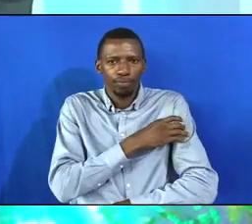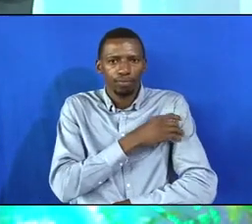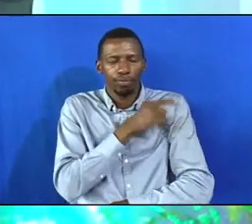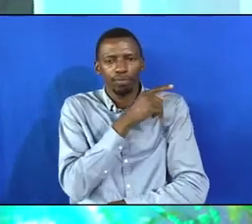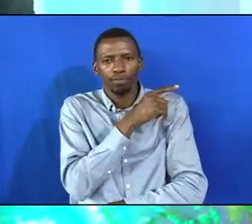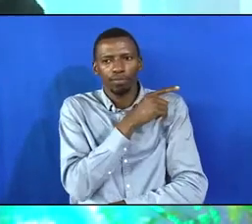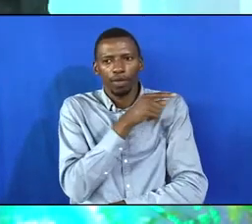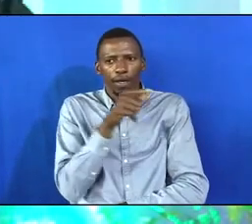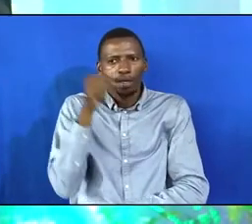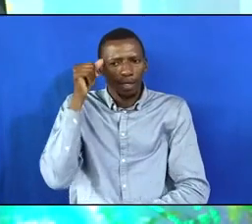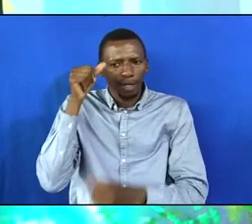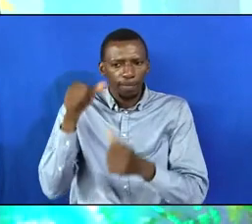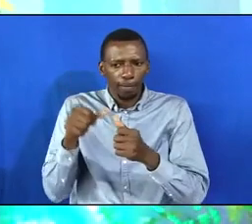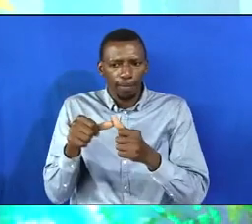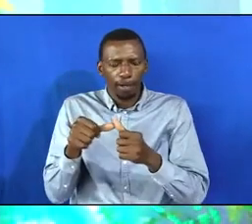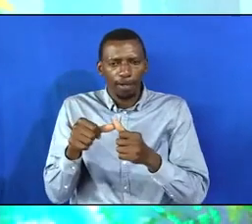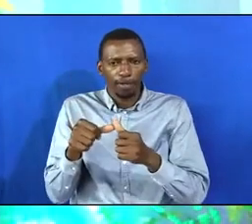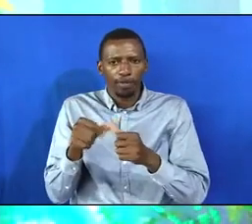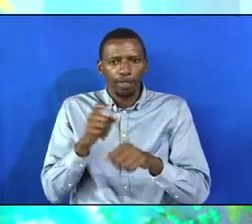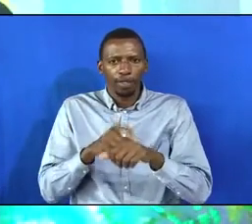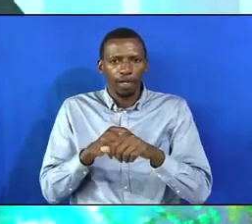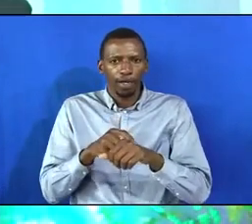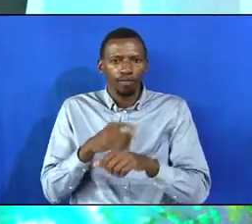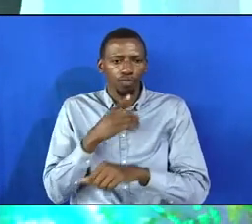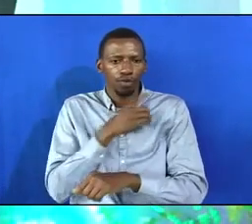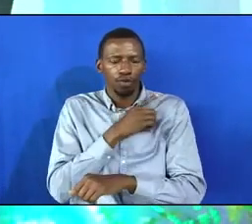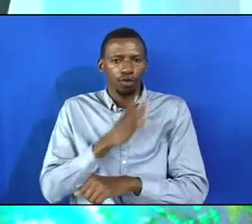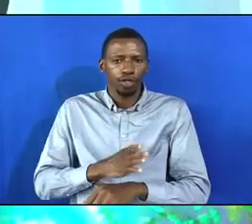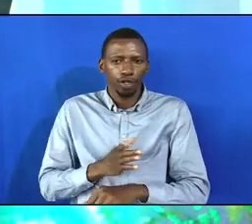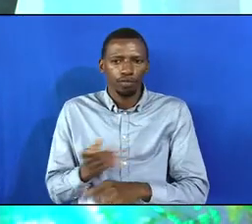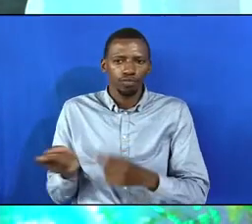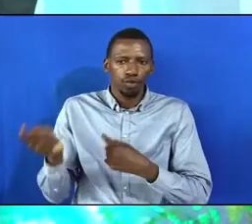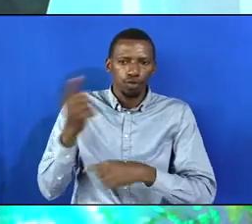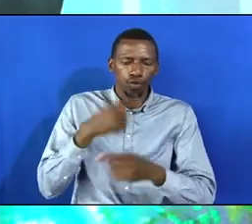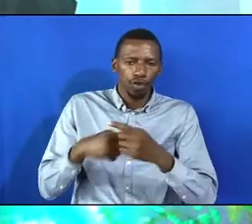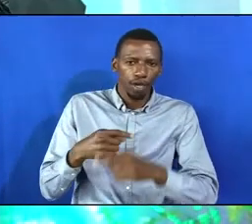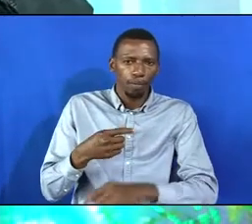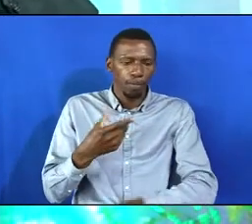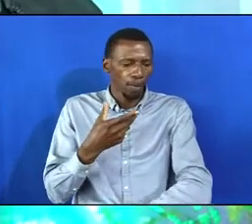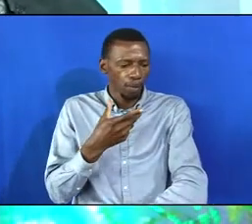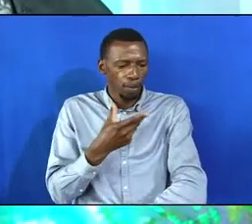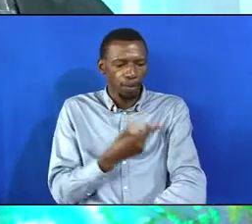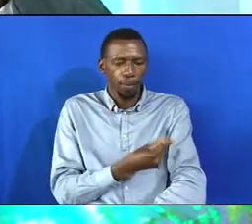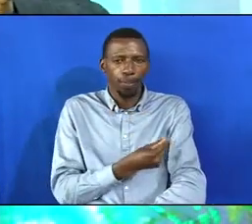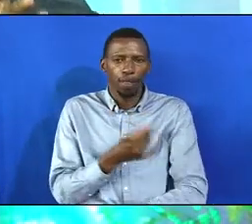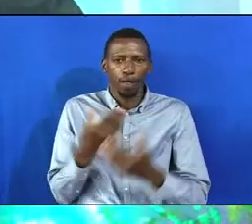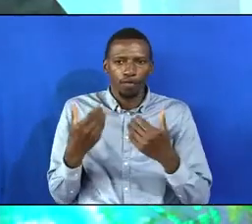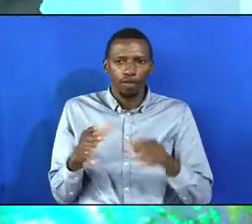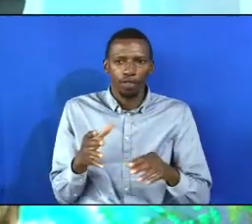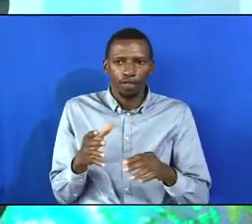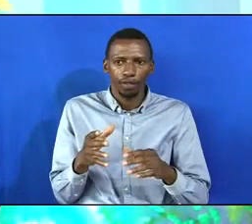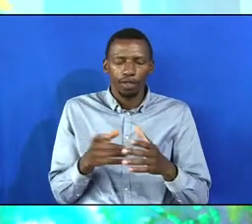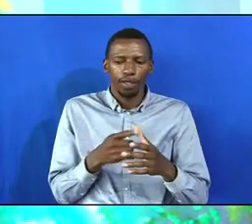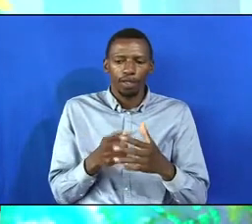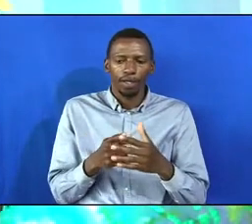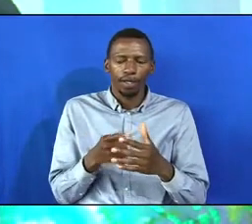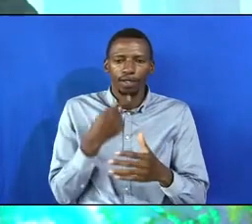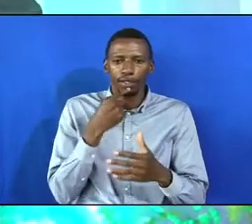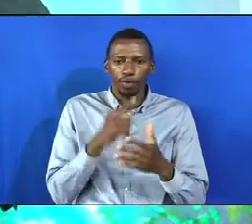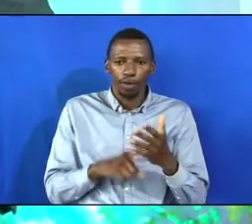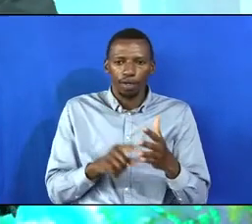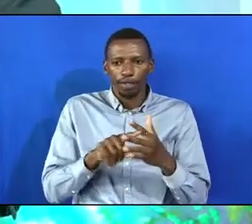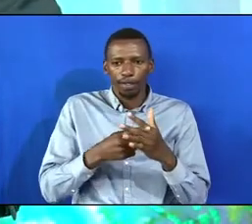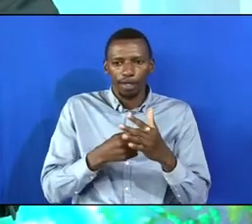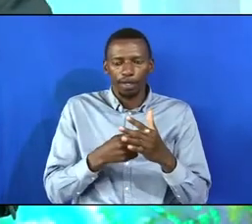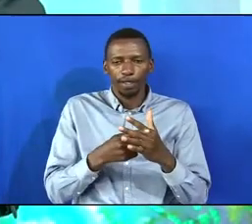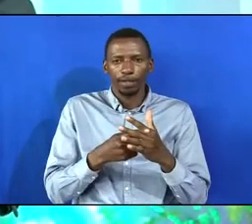the medic or whoever it was, he came and inserted that injection. Then he told me, begin